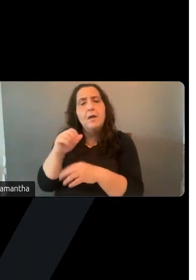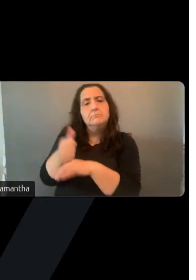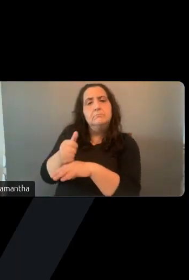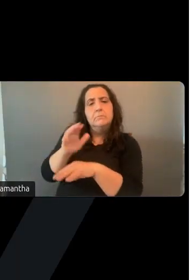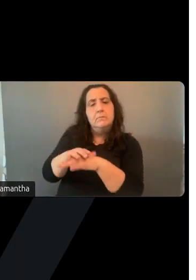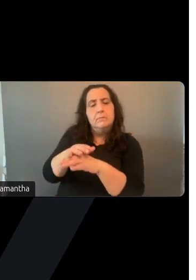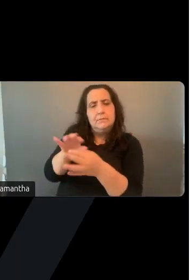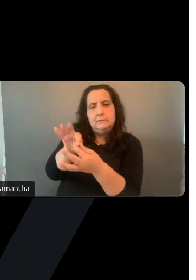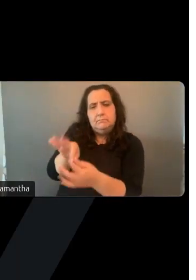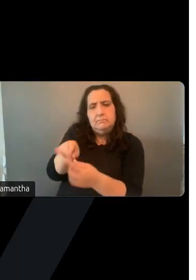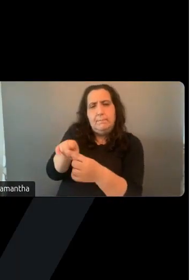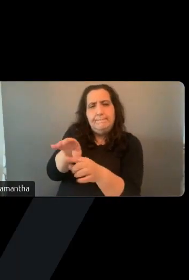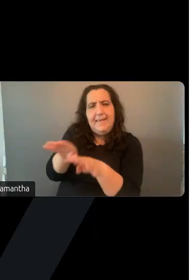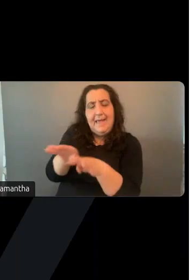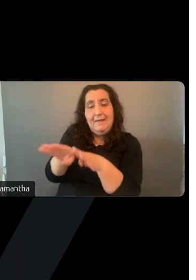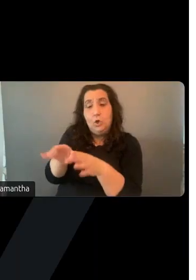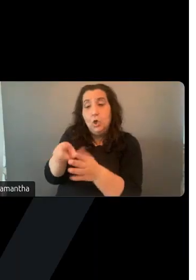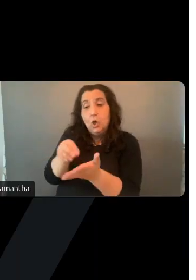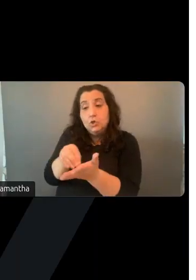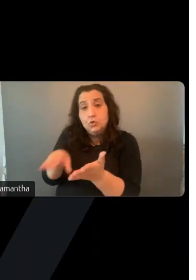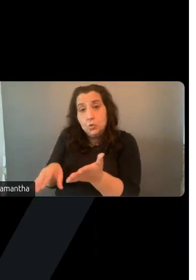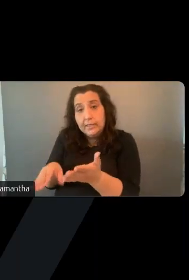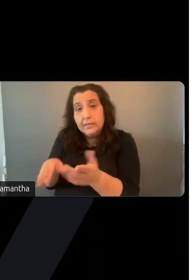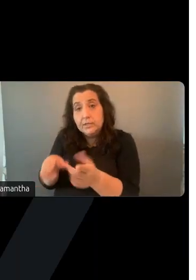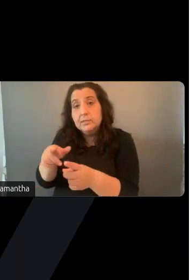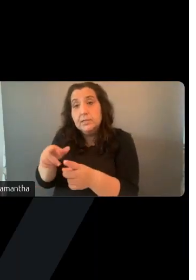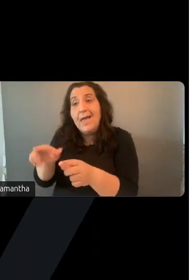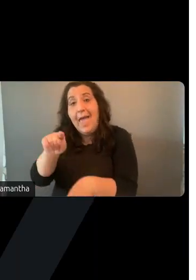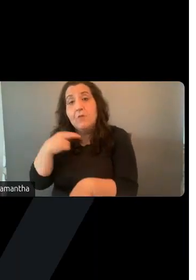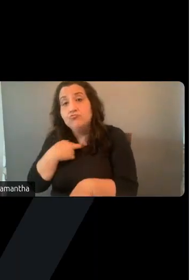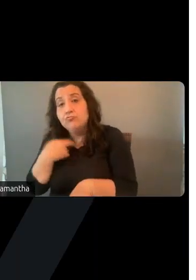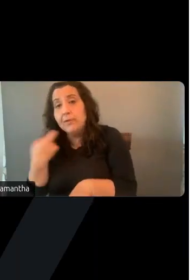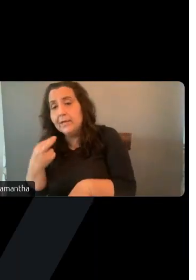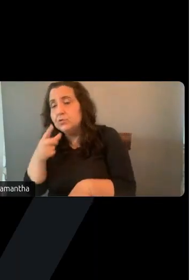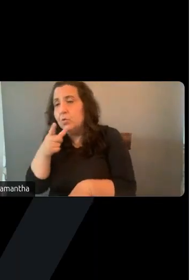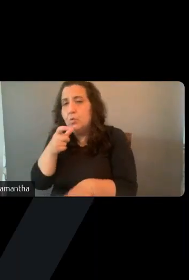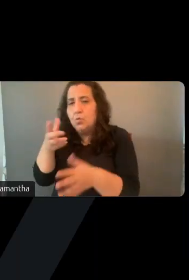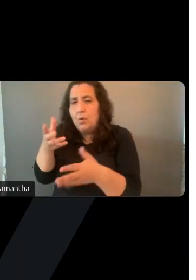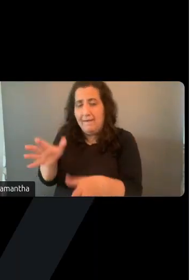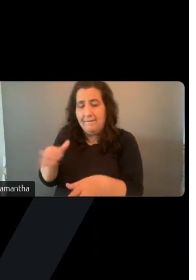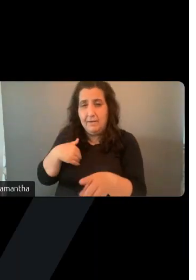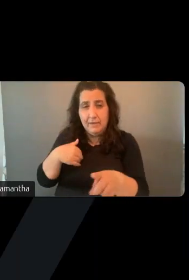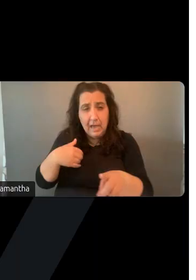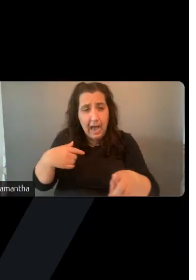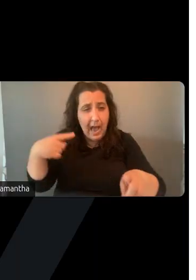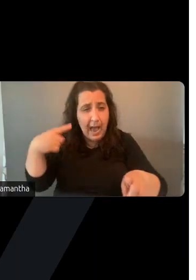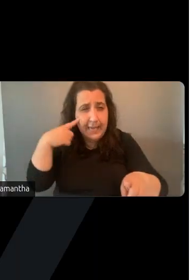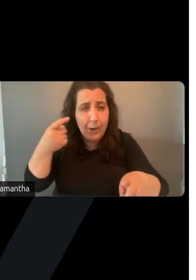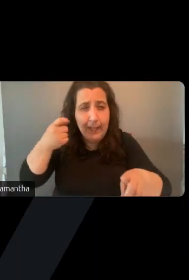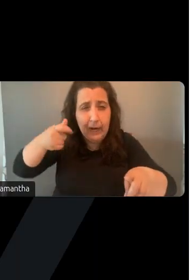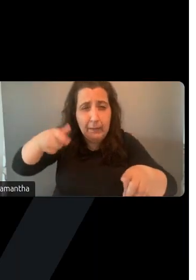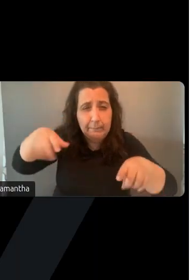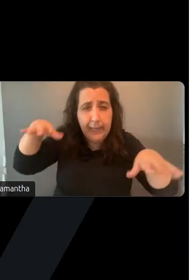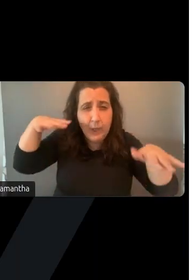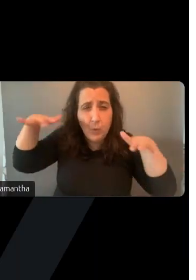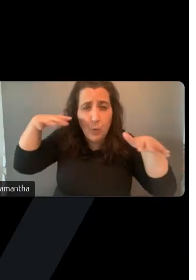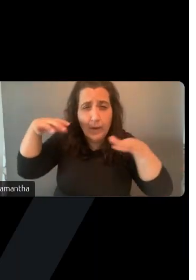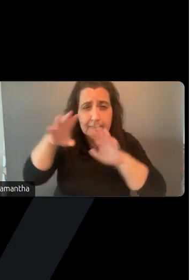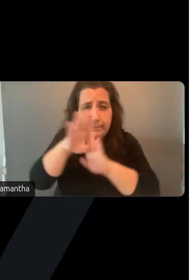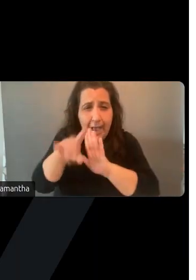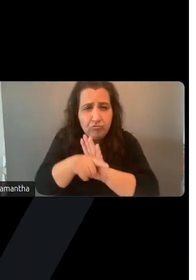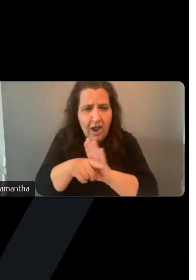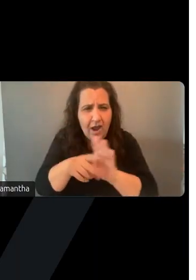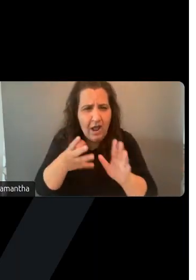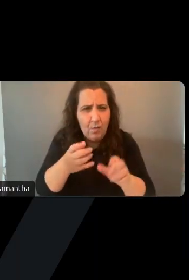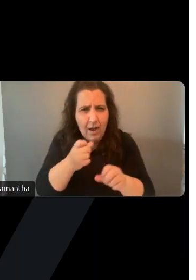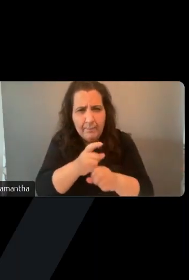students at risk or with behavior disabilities. I'm getting a little bit of background noise. I don't know if everybody's getting that, but I just want to make